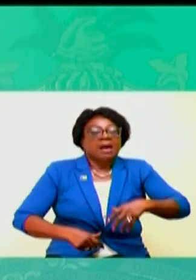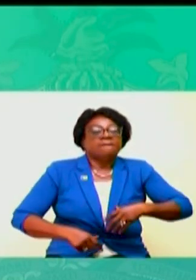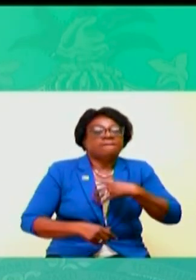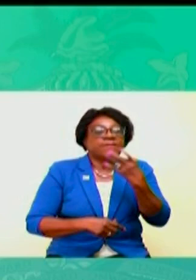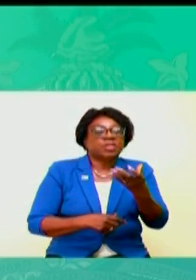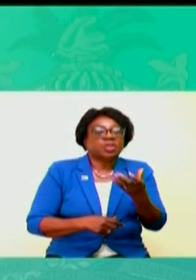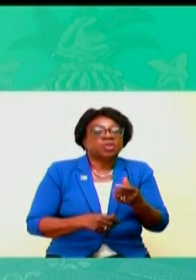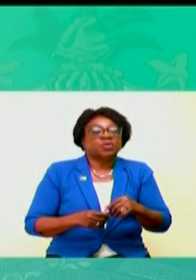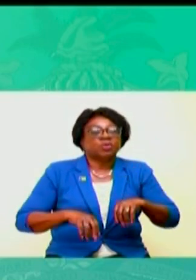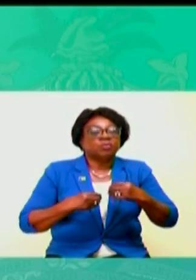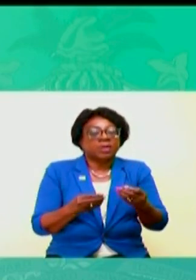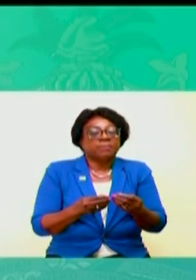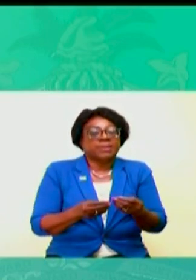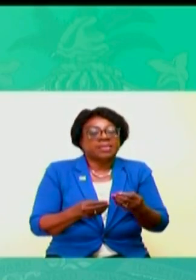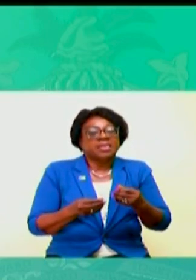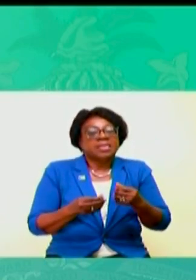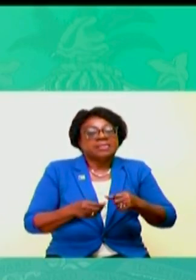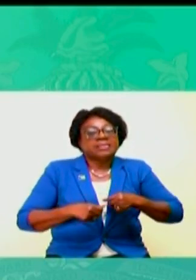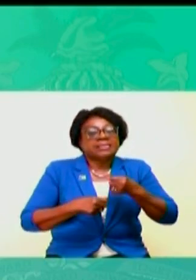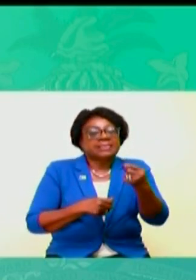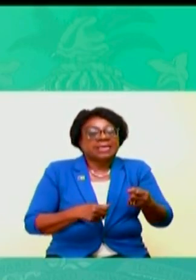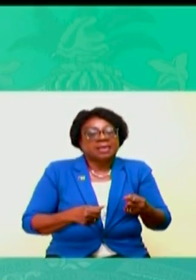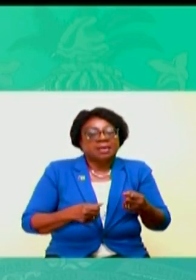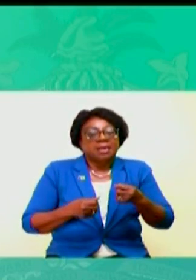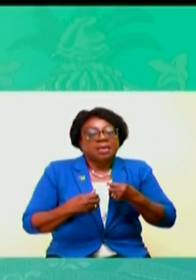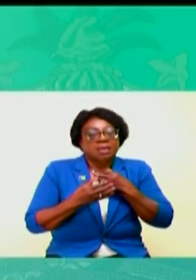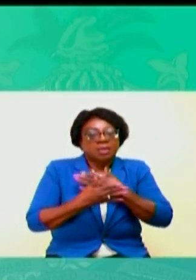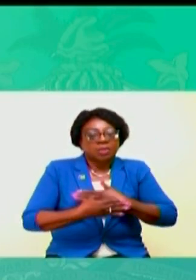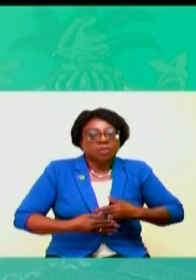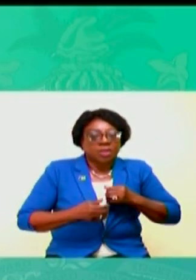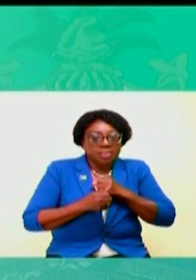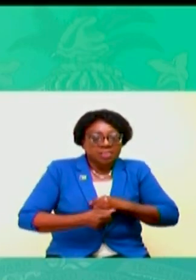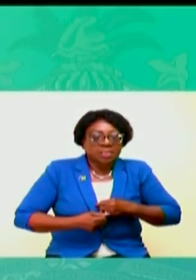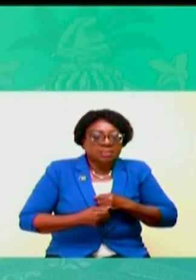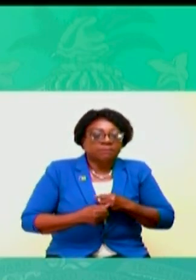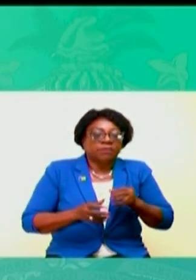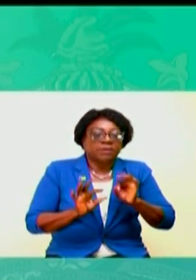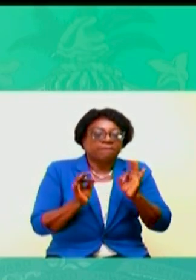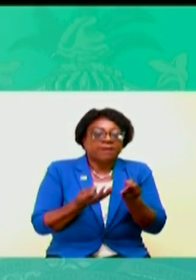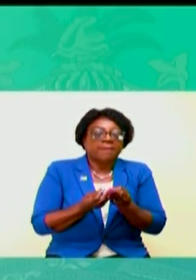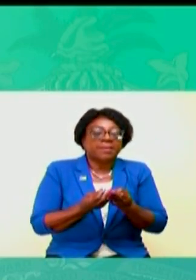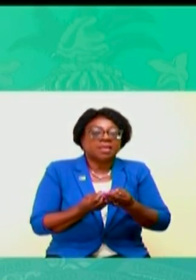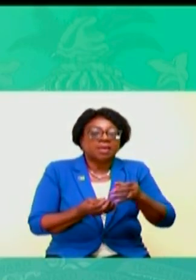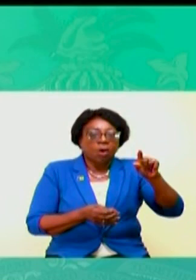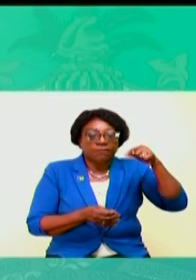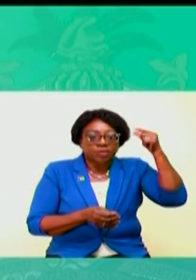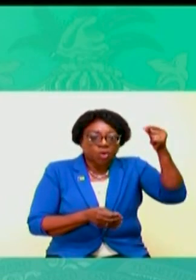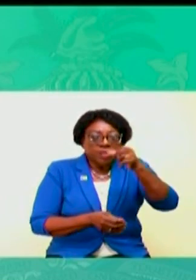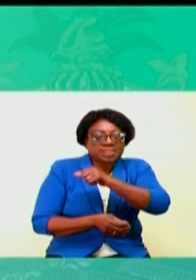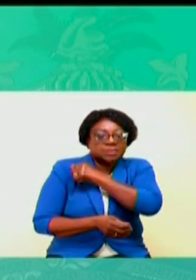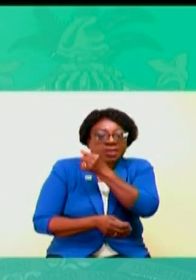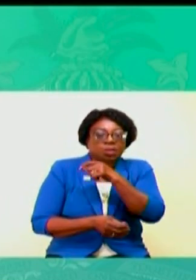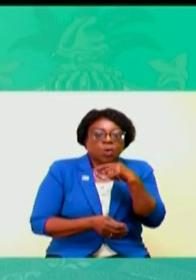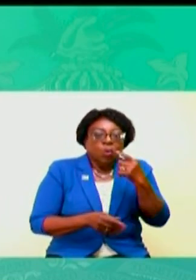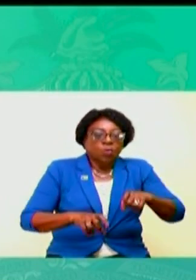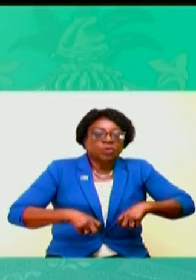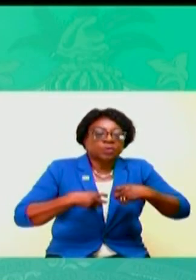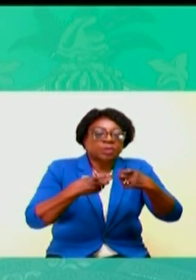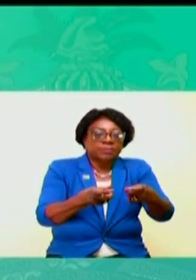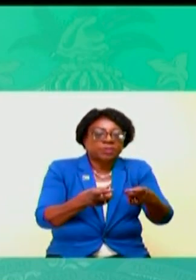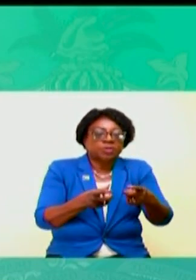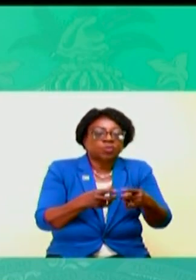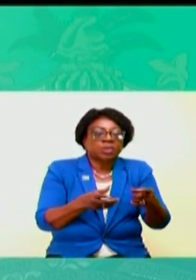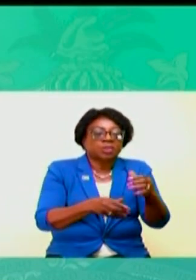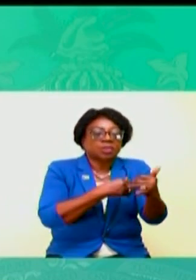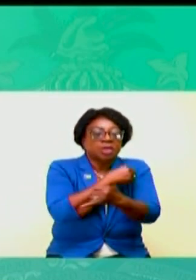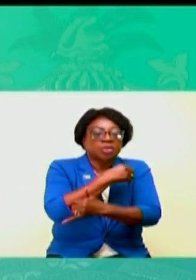my sincere condolences to the family of the late, the Honorable George Smith, whose commitment to his country and the Progressive Liberal Party